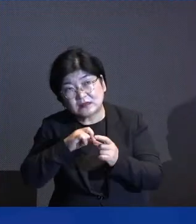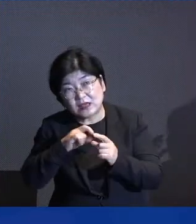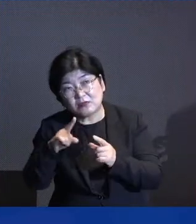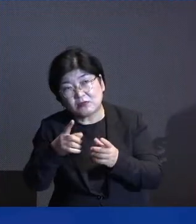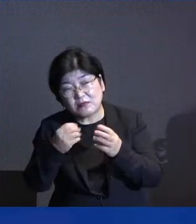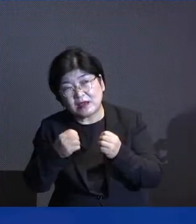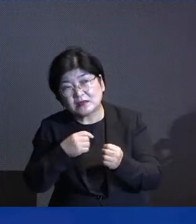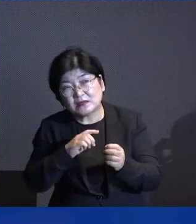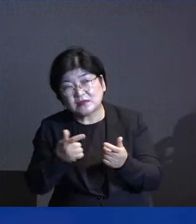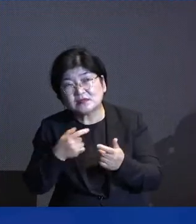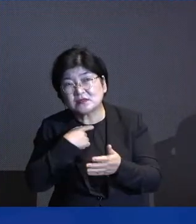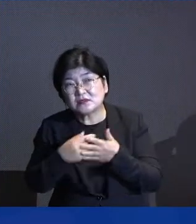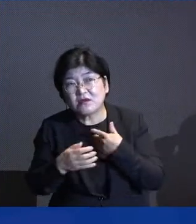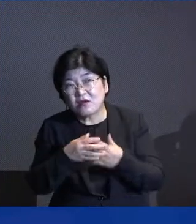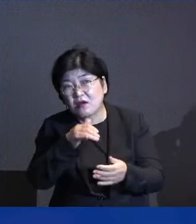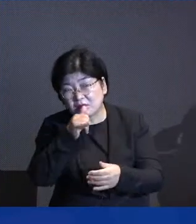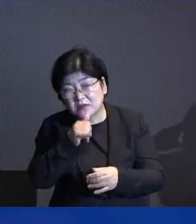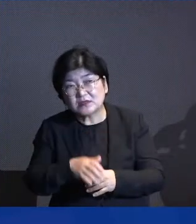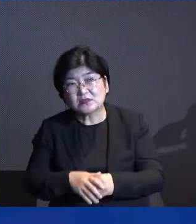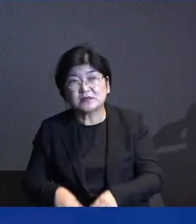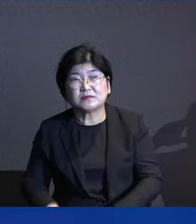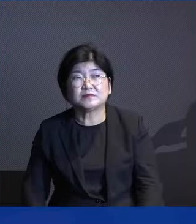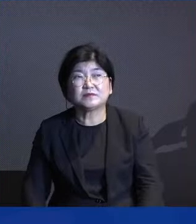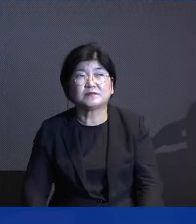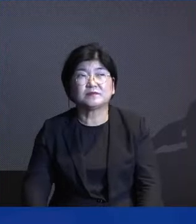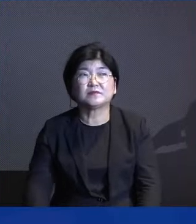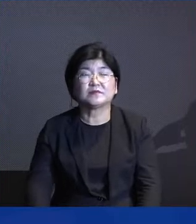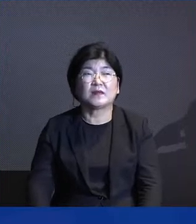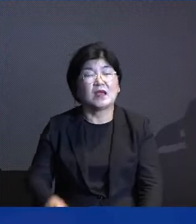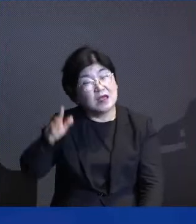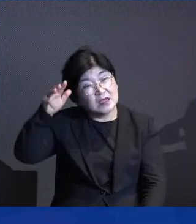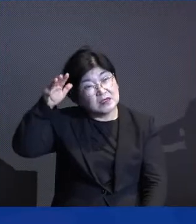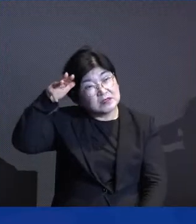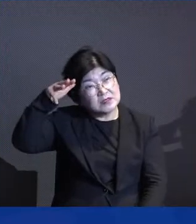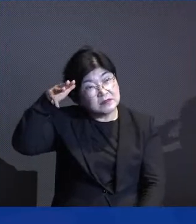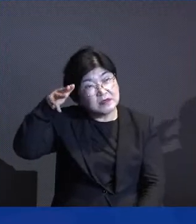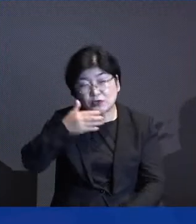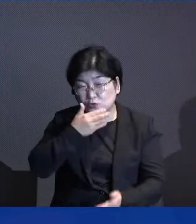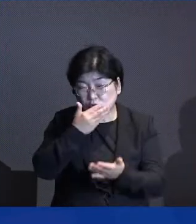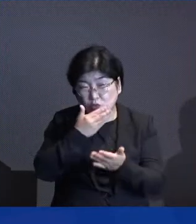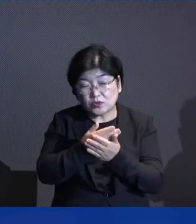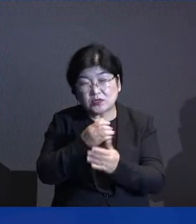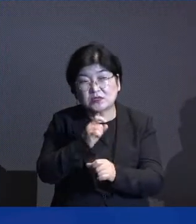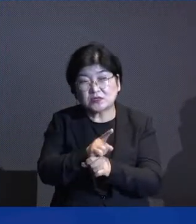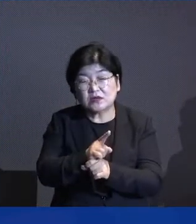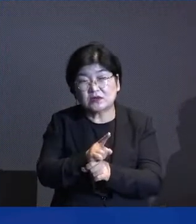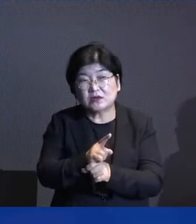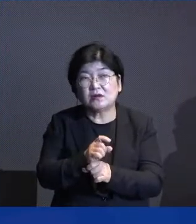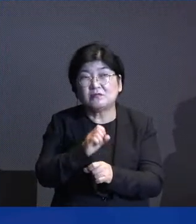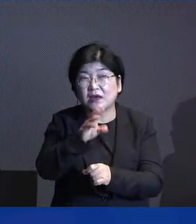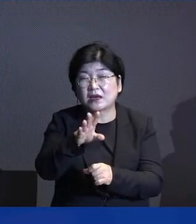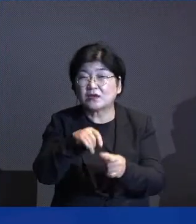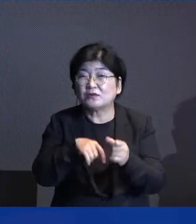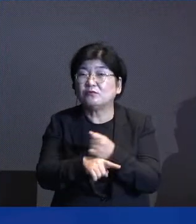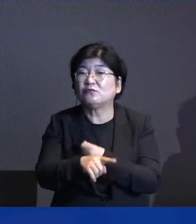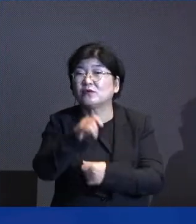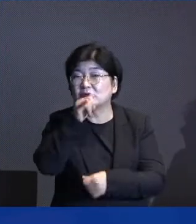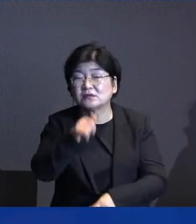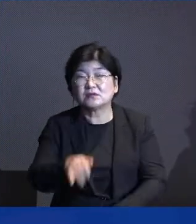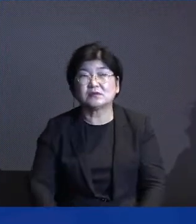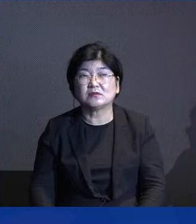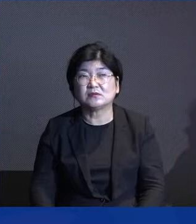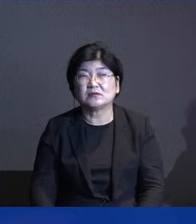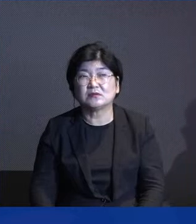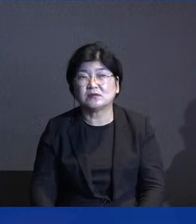important? Because autonomy is compromised. There is problem with family, dependence, caregivers get burnt out because